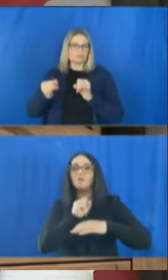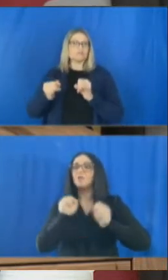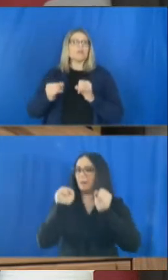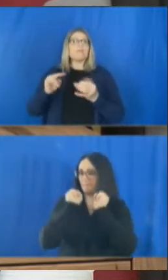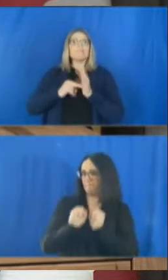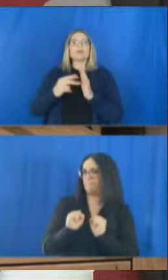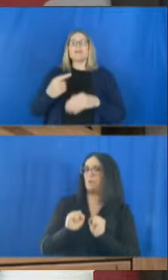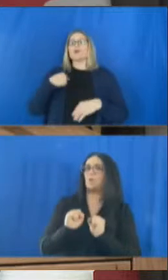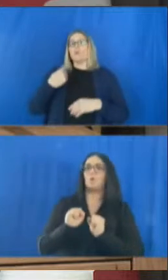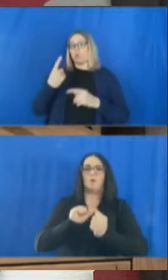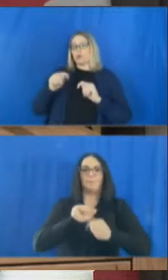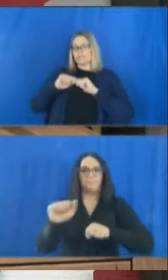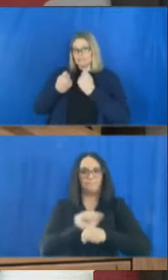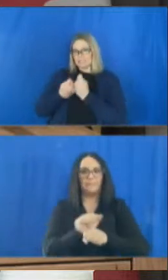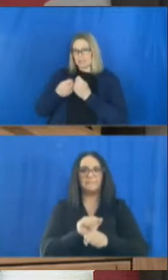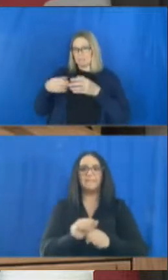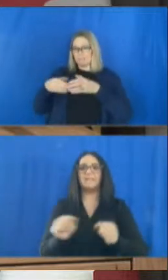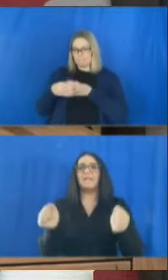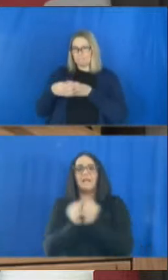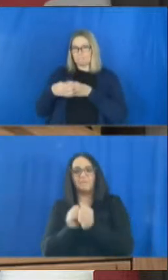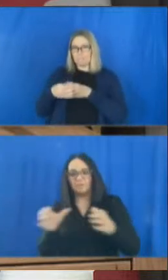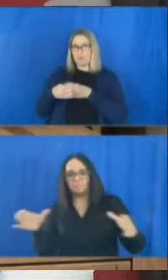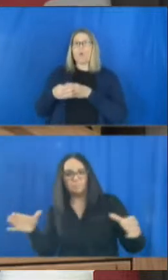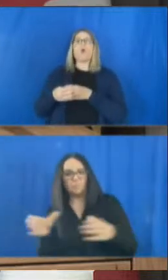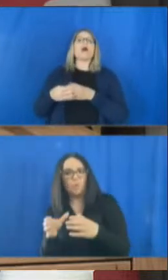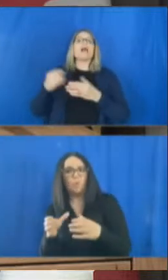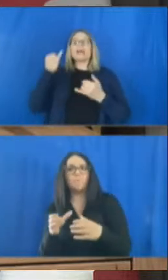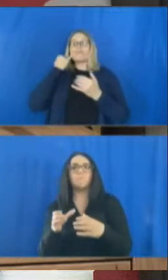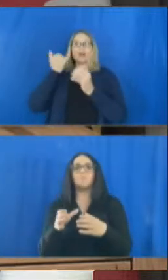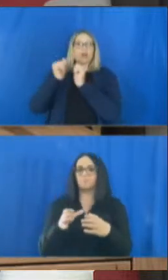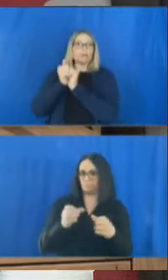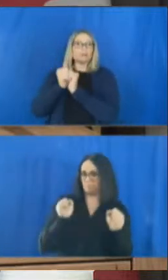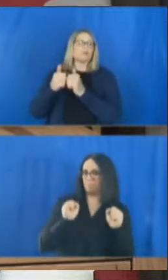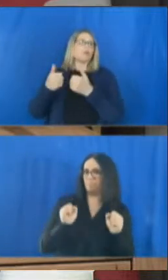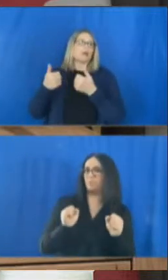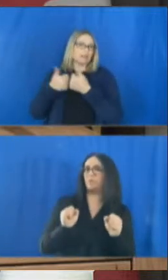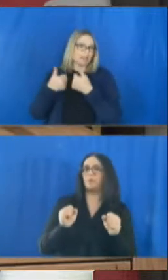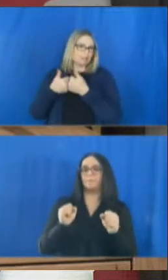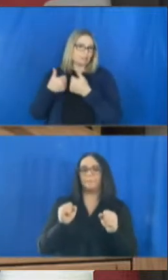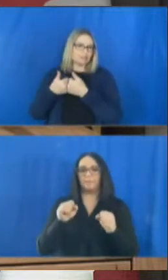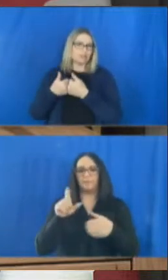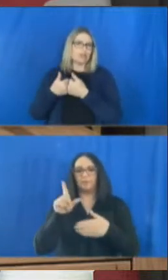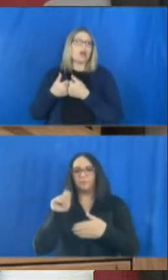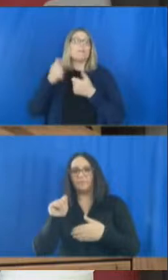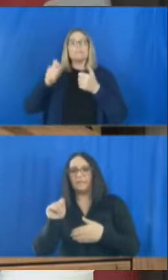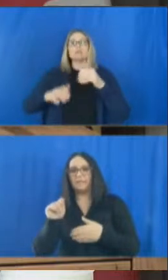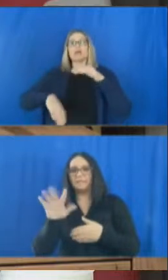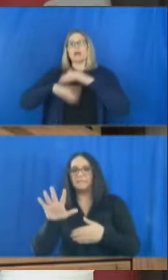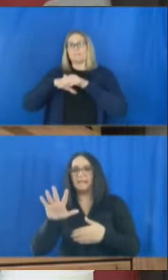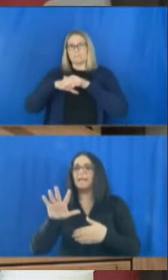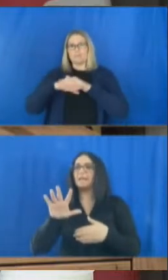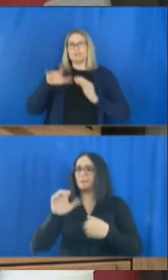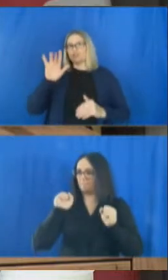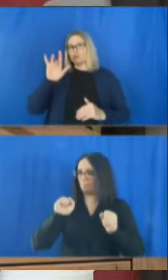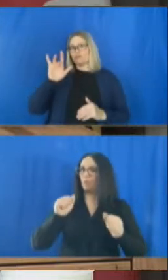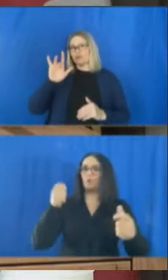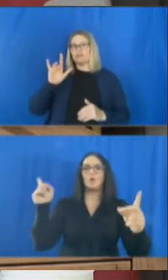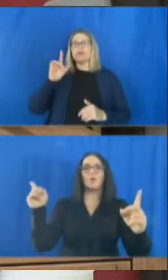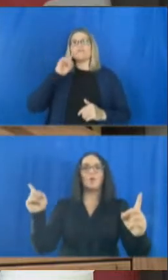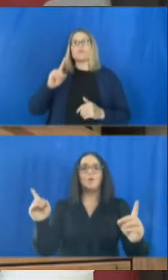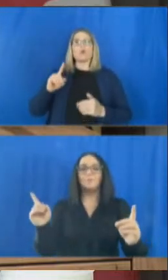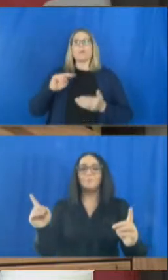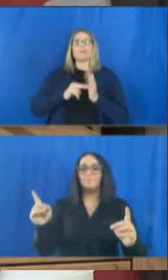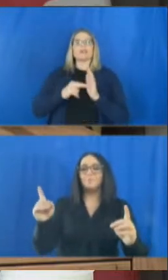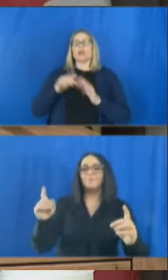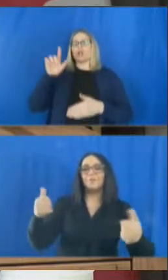sports, such as curling, figure skating, and tennis. For low contact and team sports like hockey, basketball, and ringette,